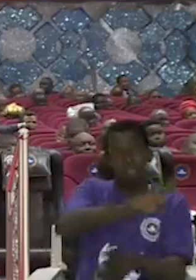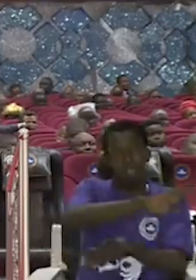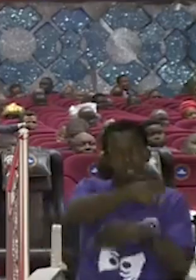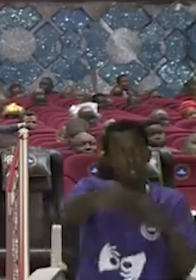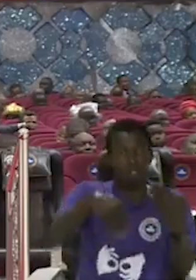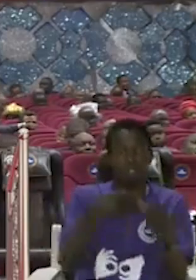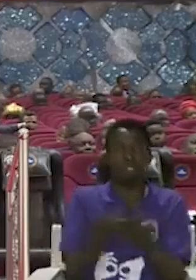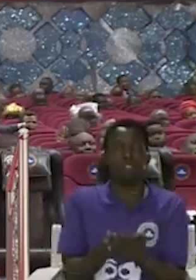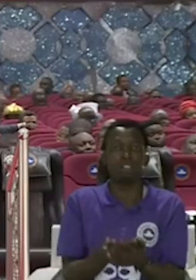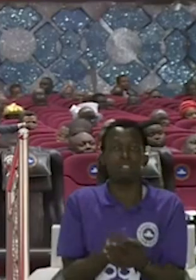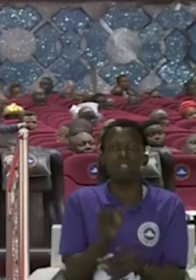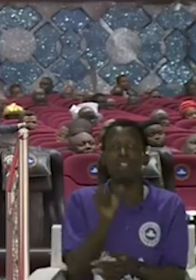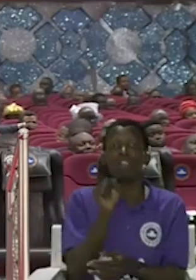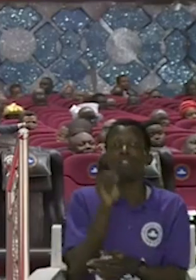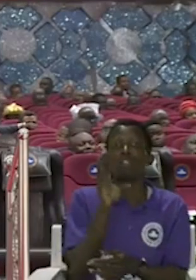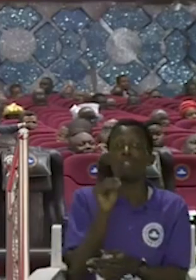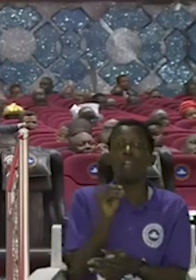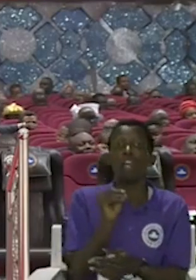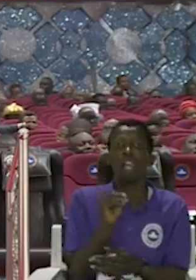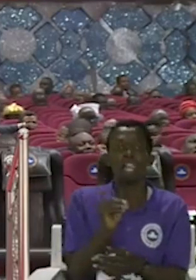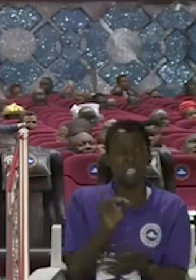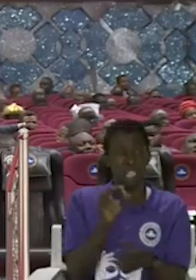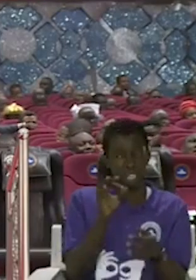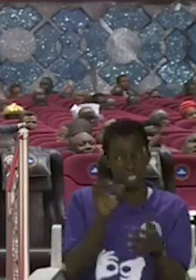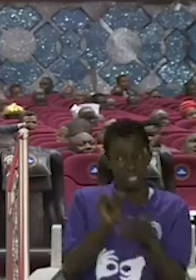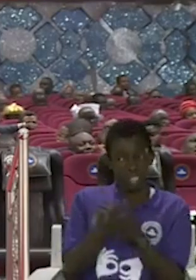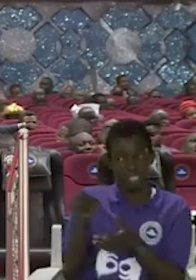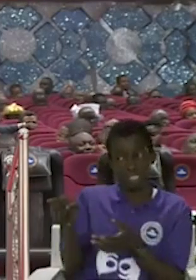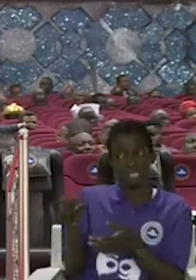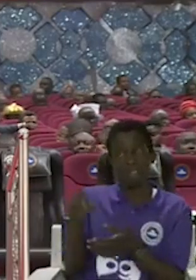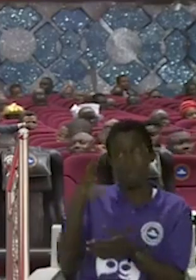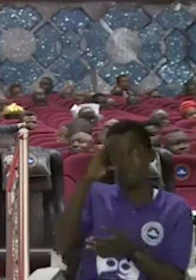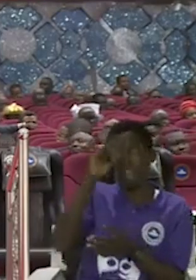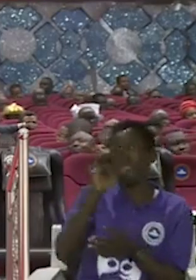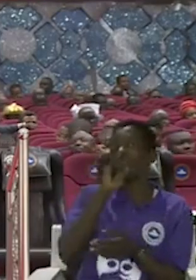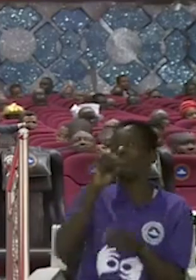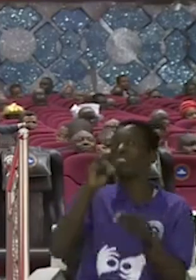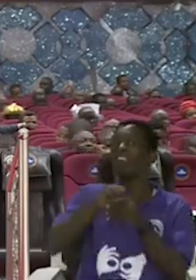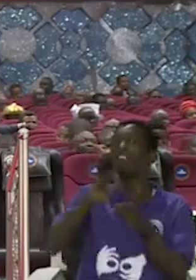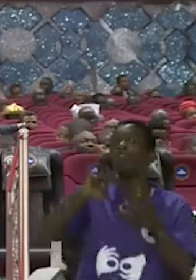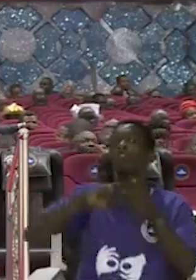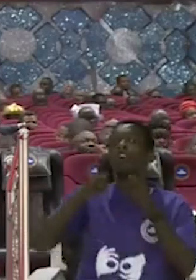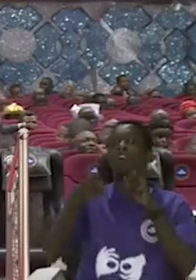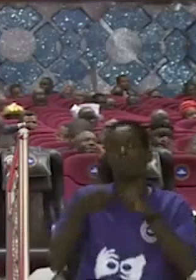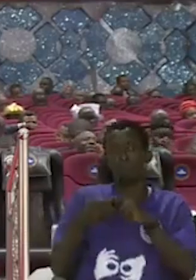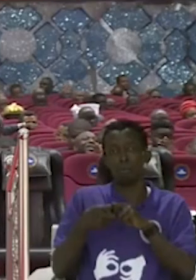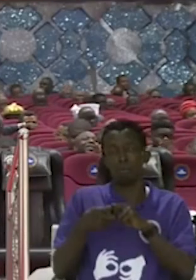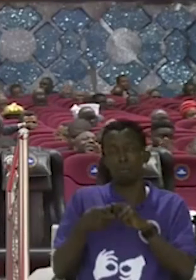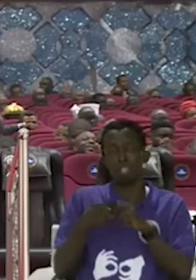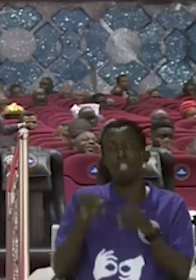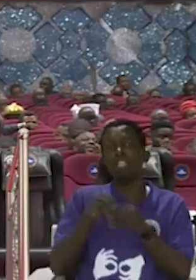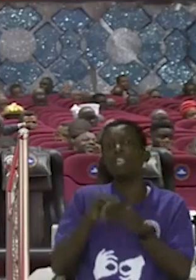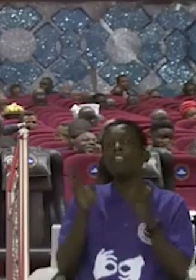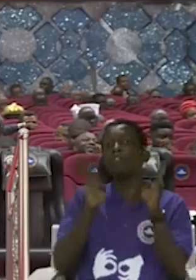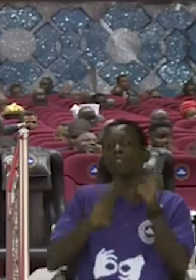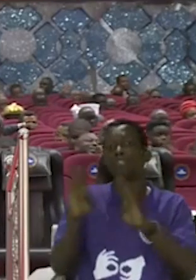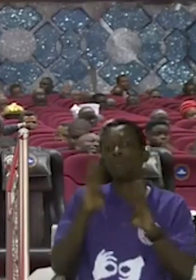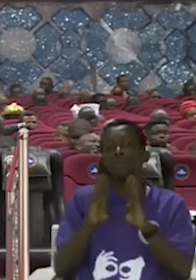So some people say, this man is in trouble. Those who didn't want to give before now began to give.